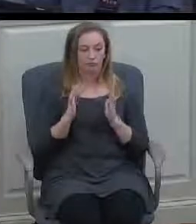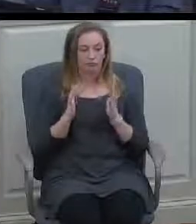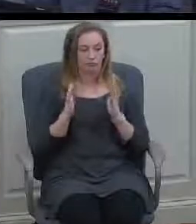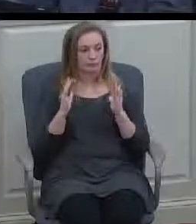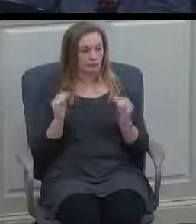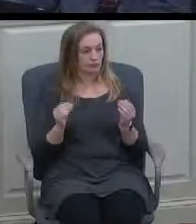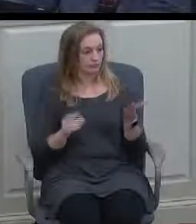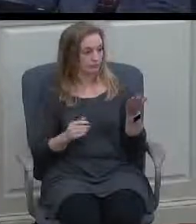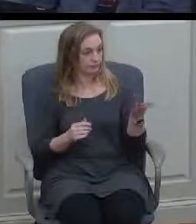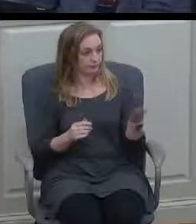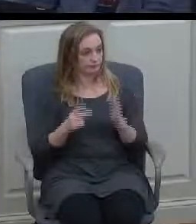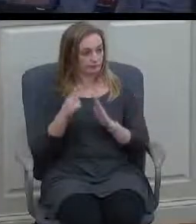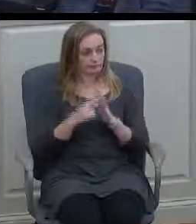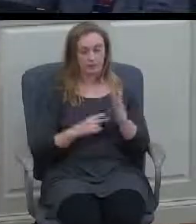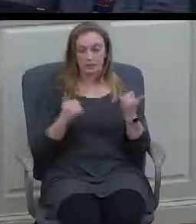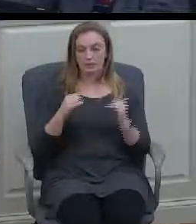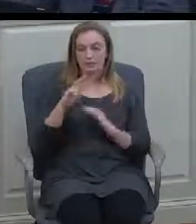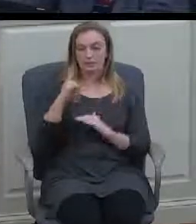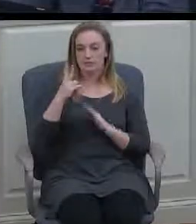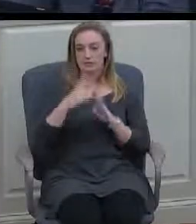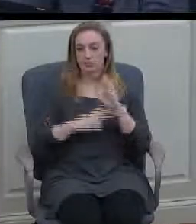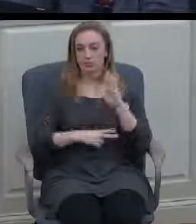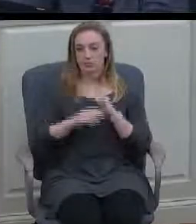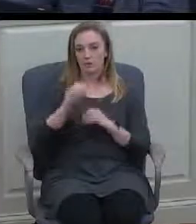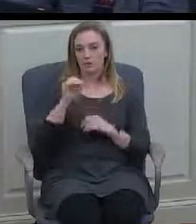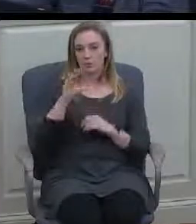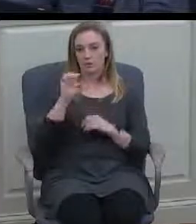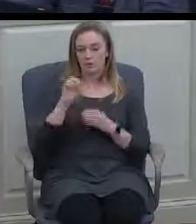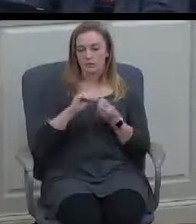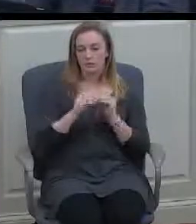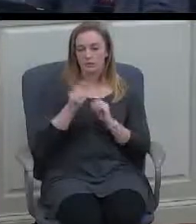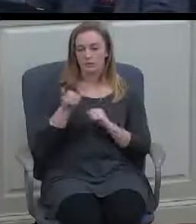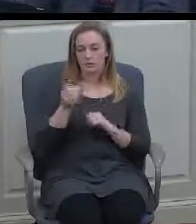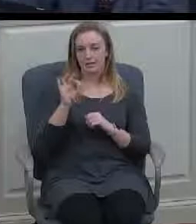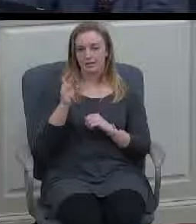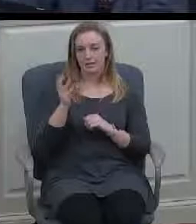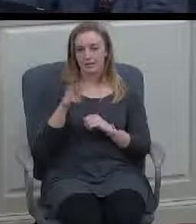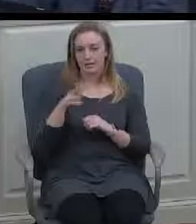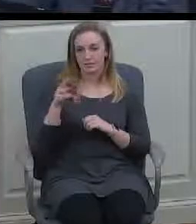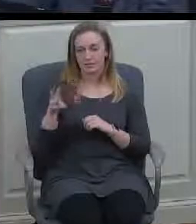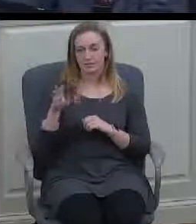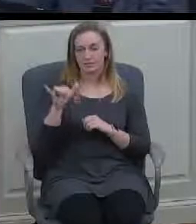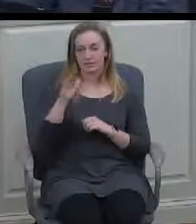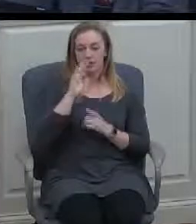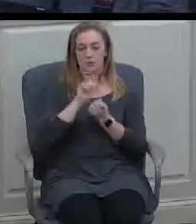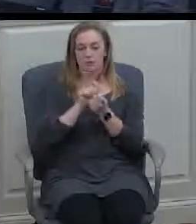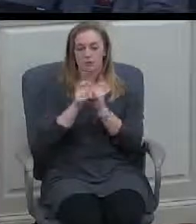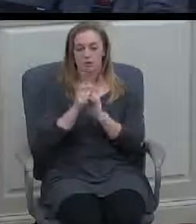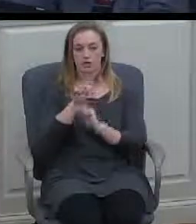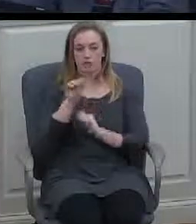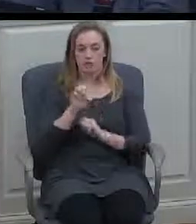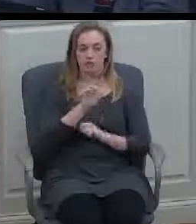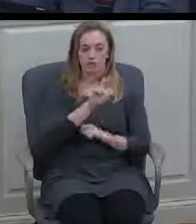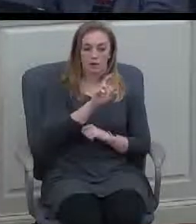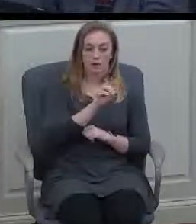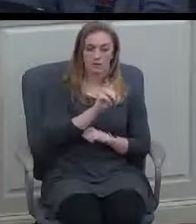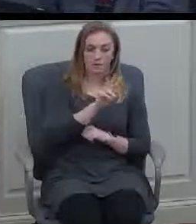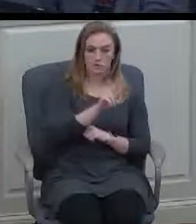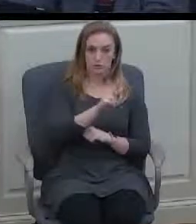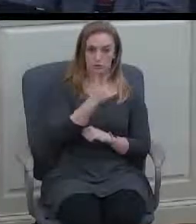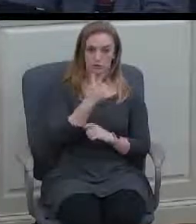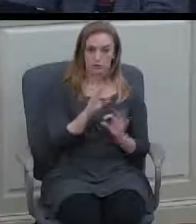Madam Clerk? This is the second reading of ordinance number 1966, an ordinance changing the zone from RM2